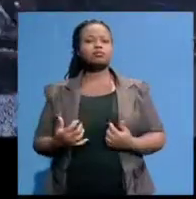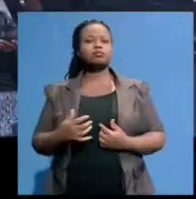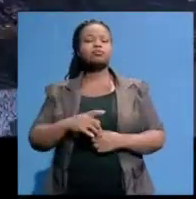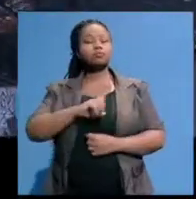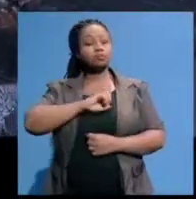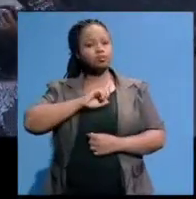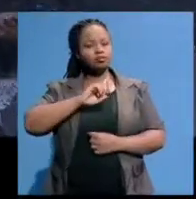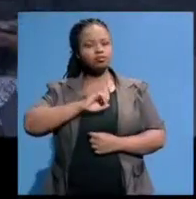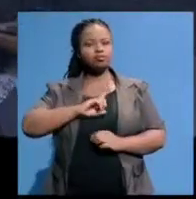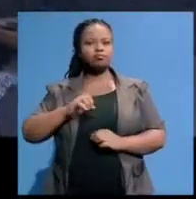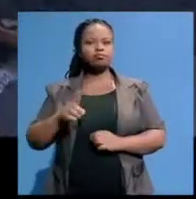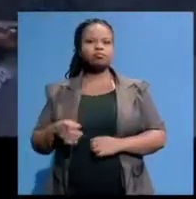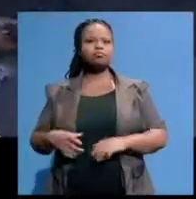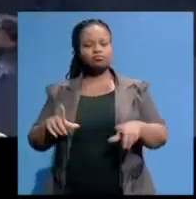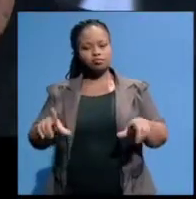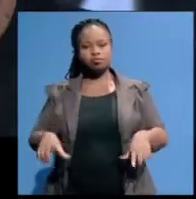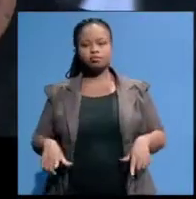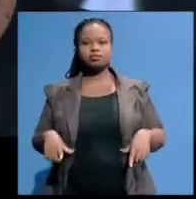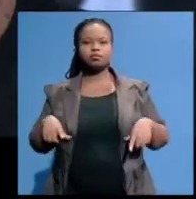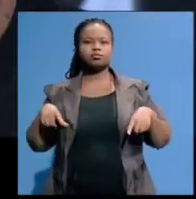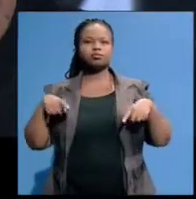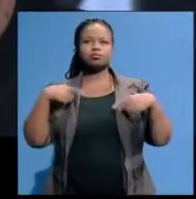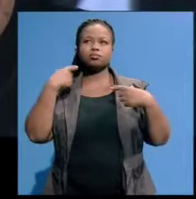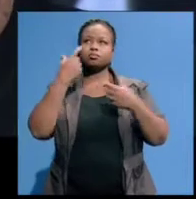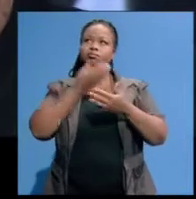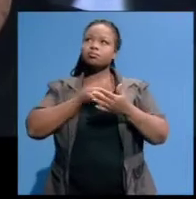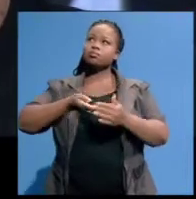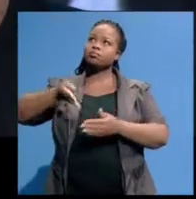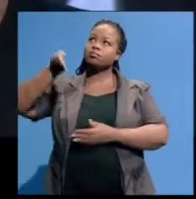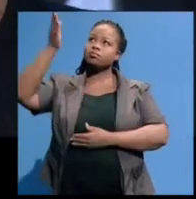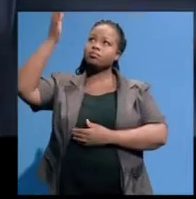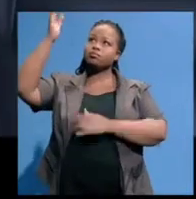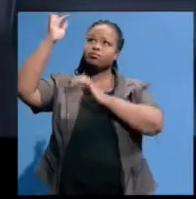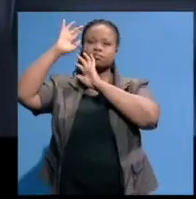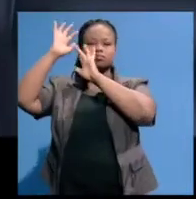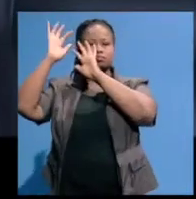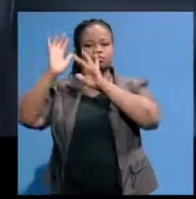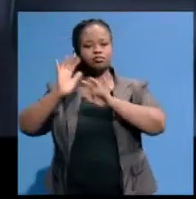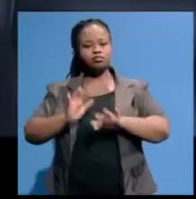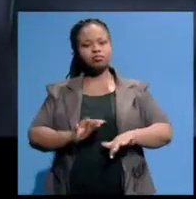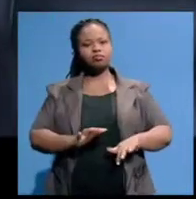to the living God.